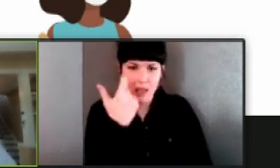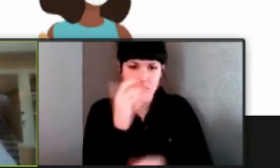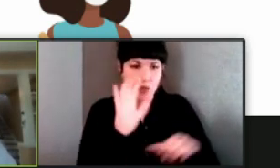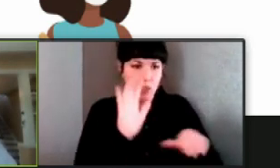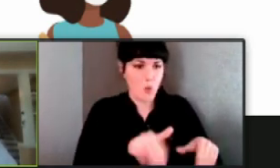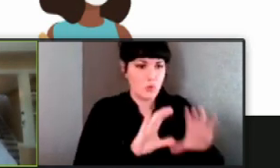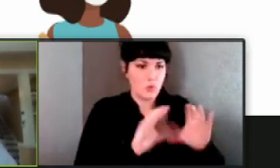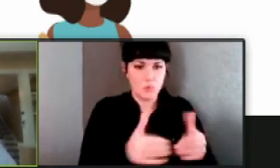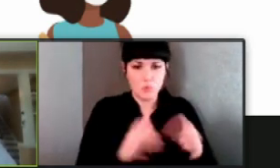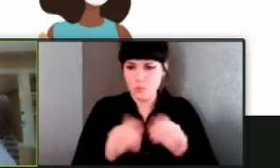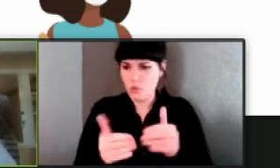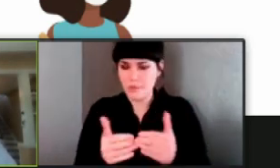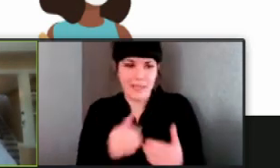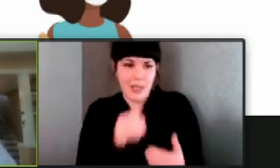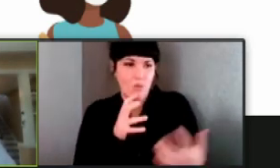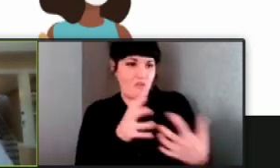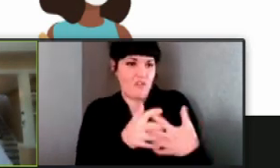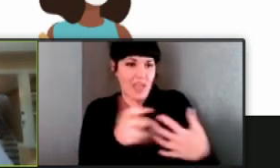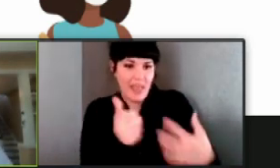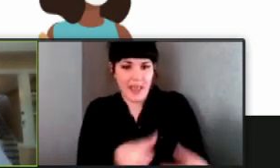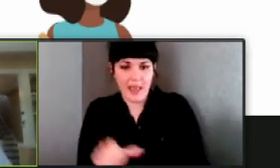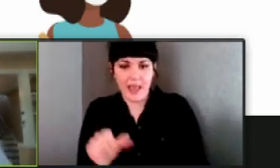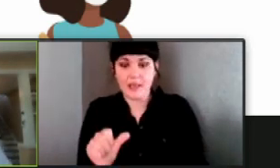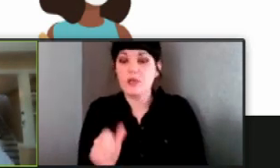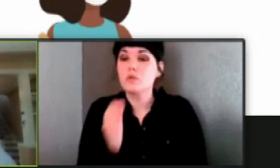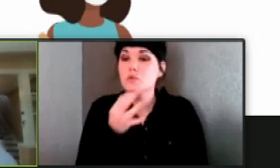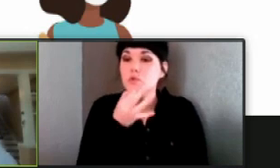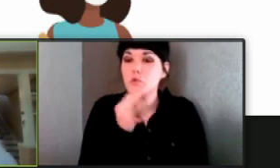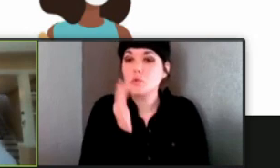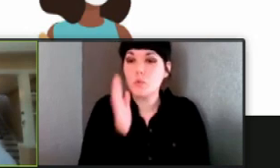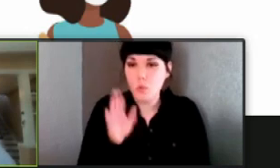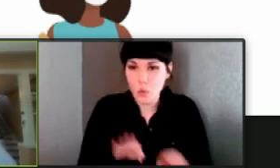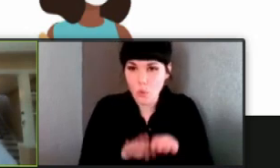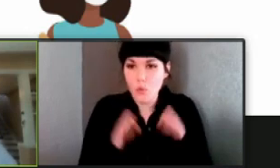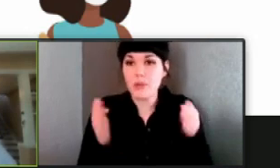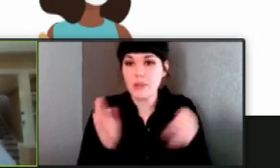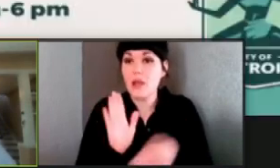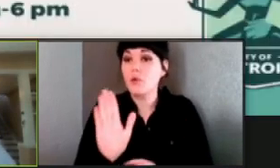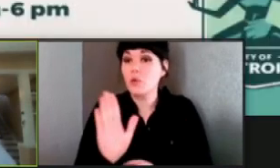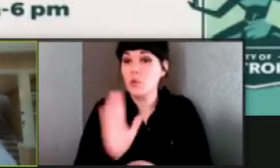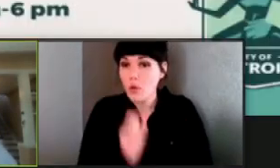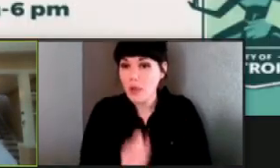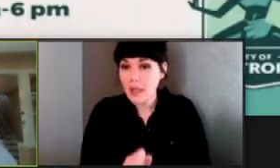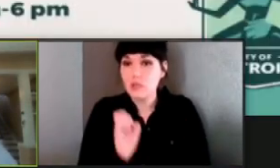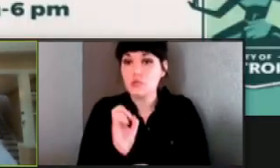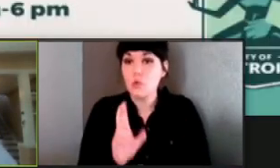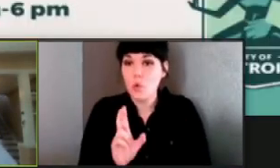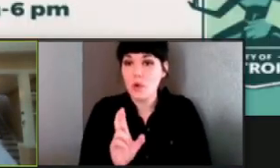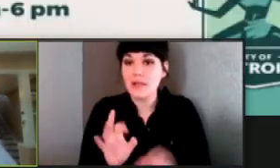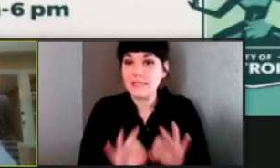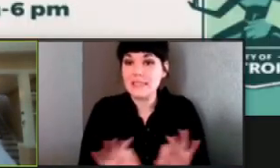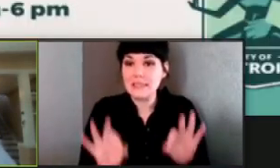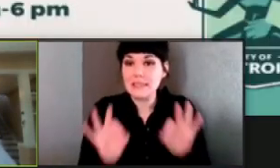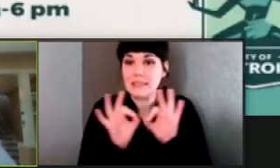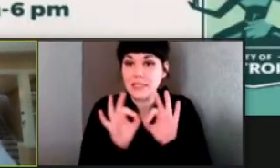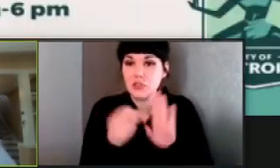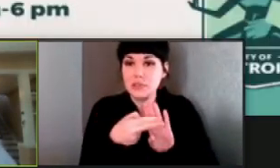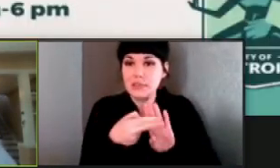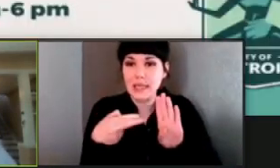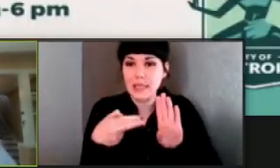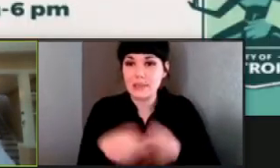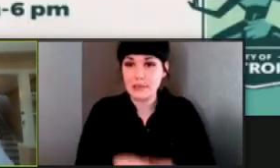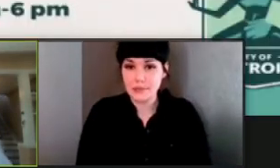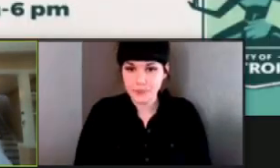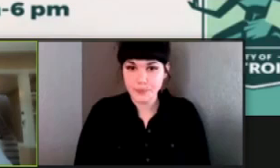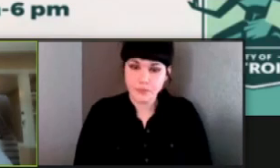up your age group or your essential status. Next slide, please. And for those who prefer to speak